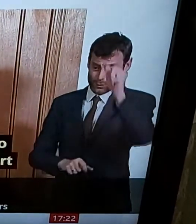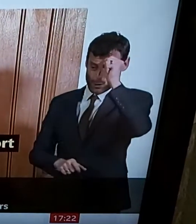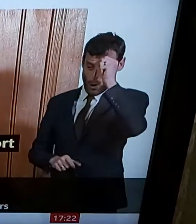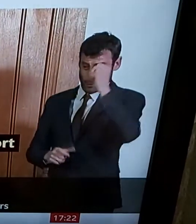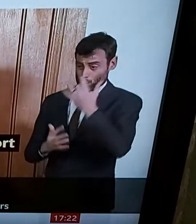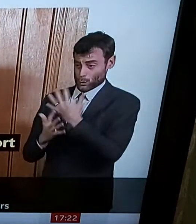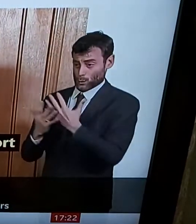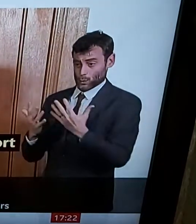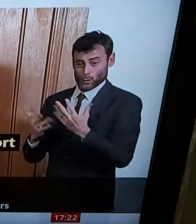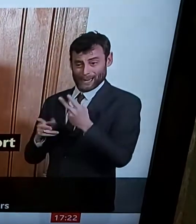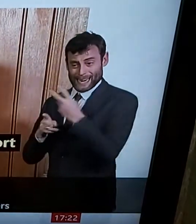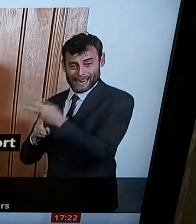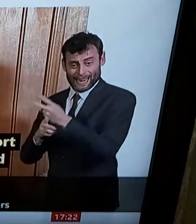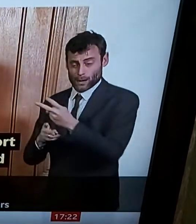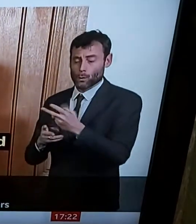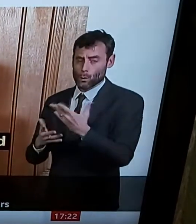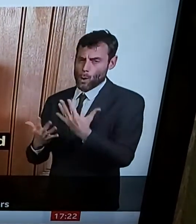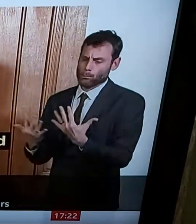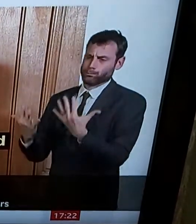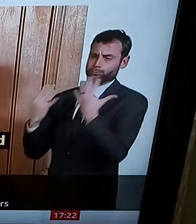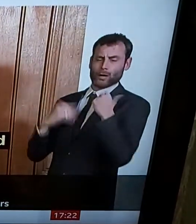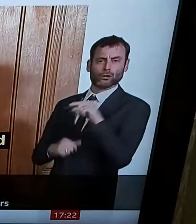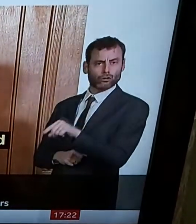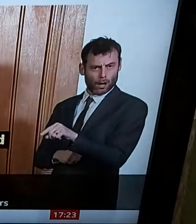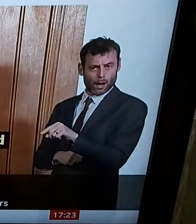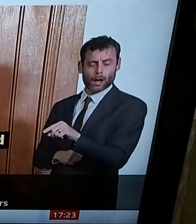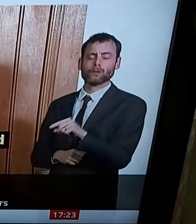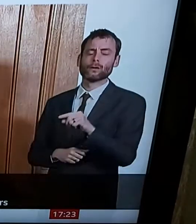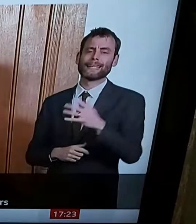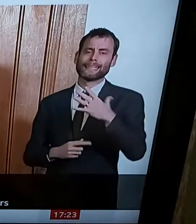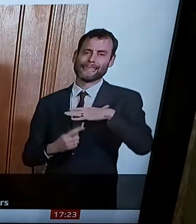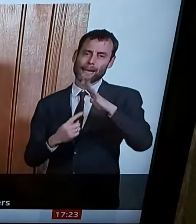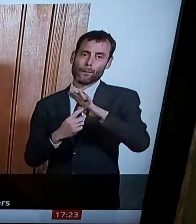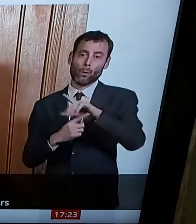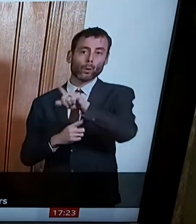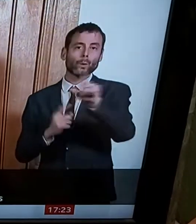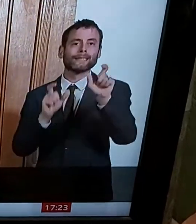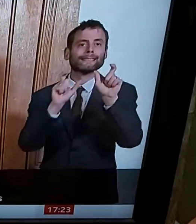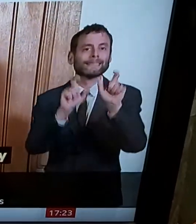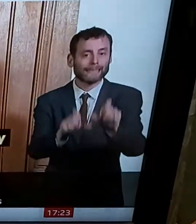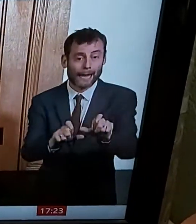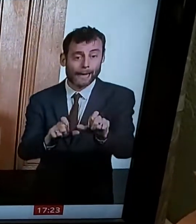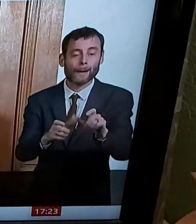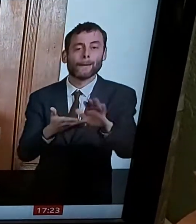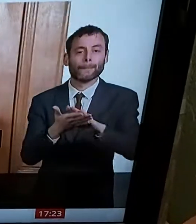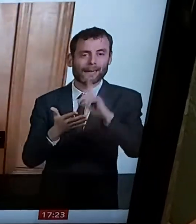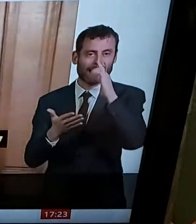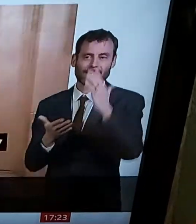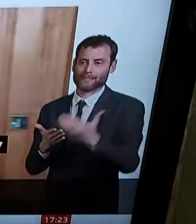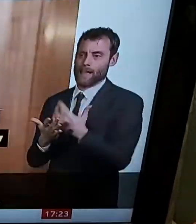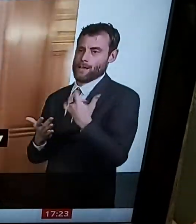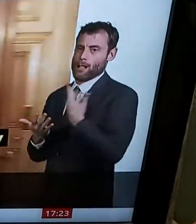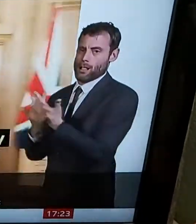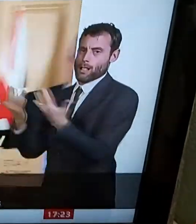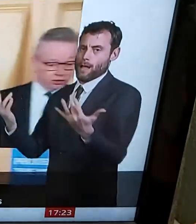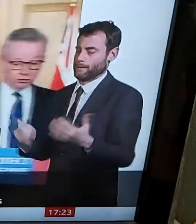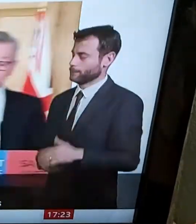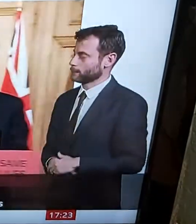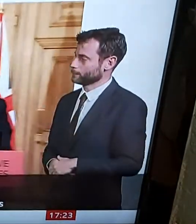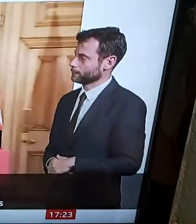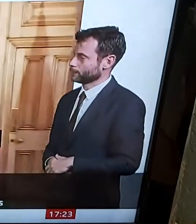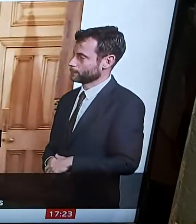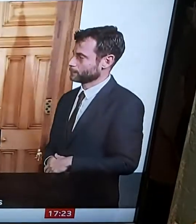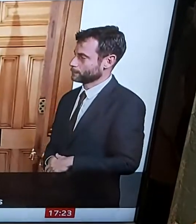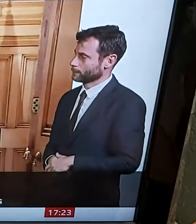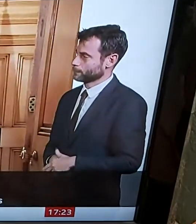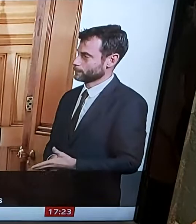nurses, doctors, therapists and other staff across the NHS by staying at home and in so doing saving lives. Thank you. And we'll turn now to